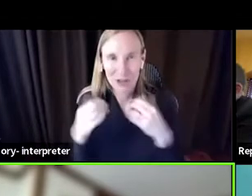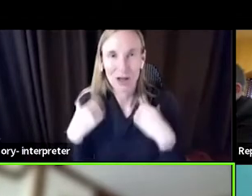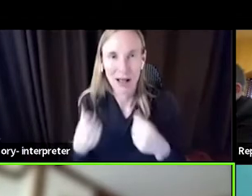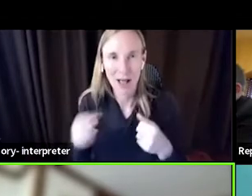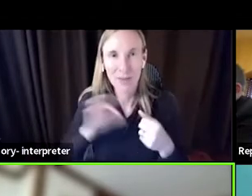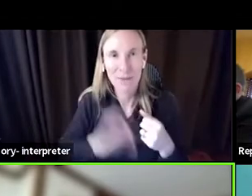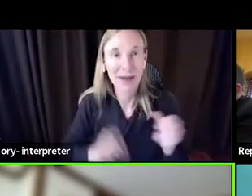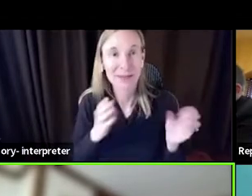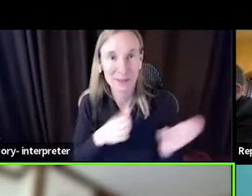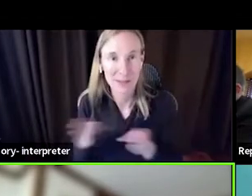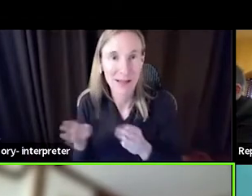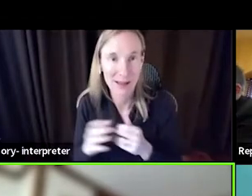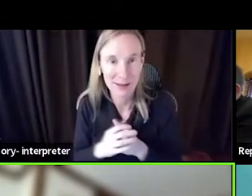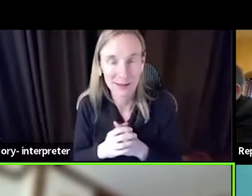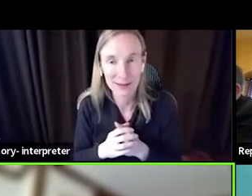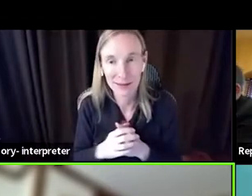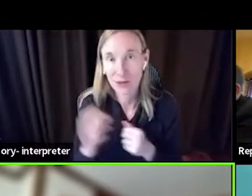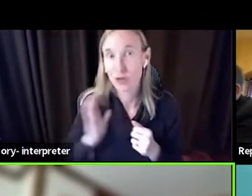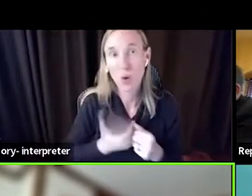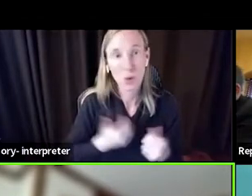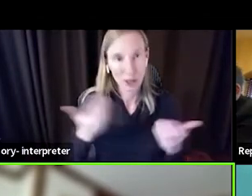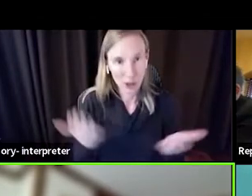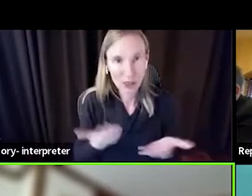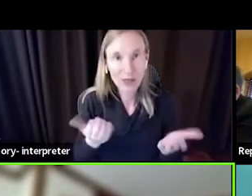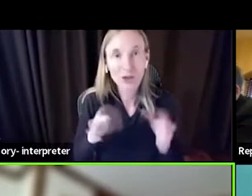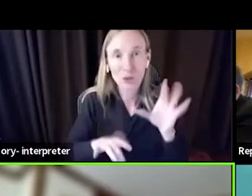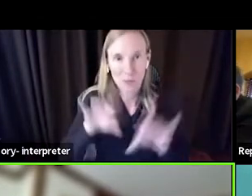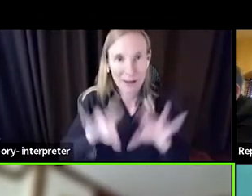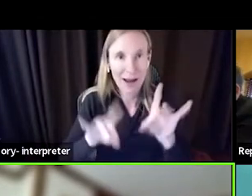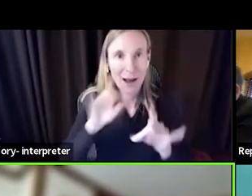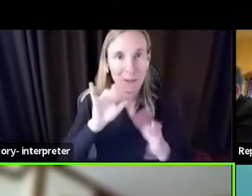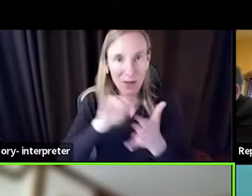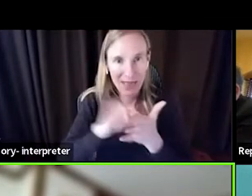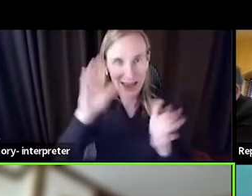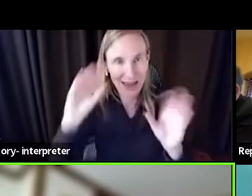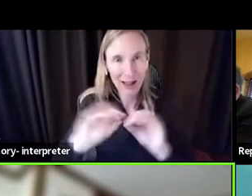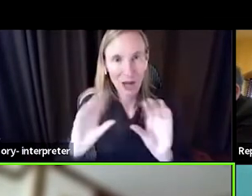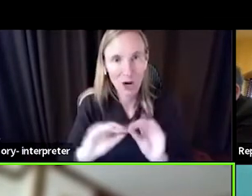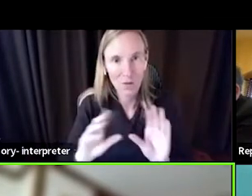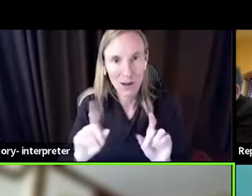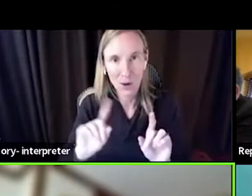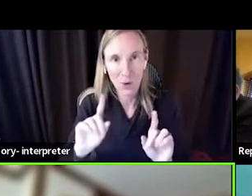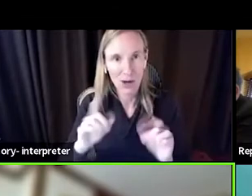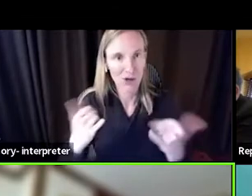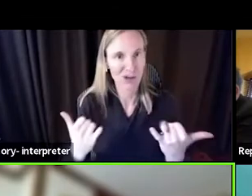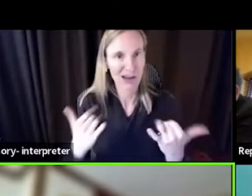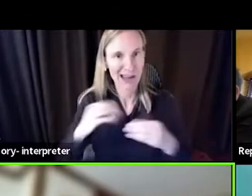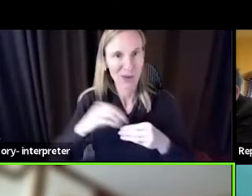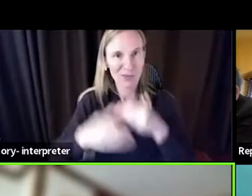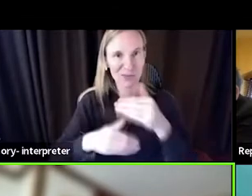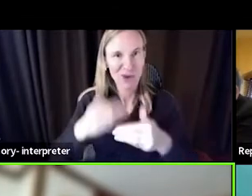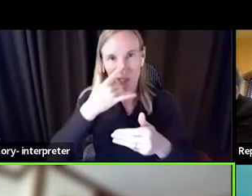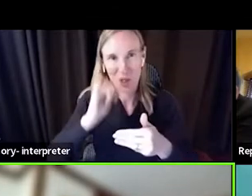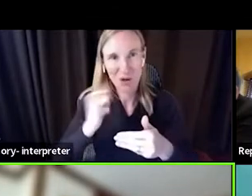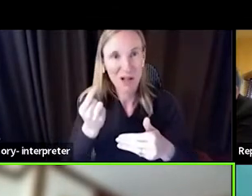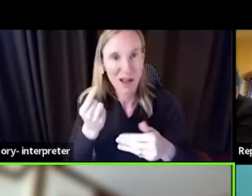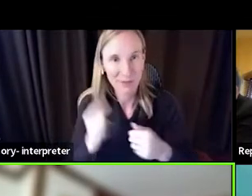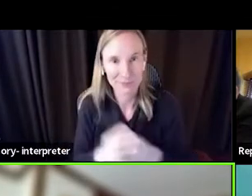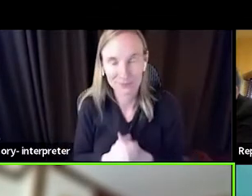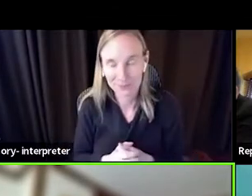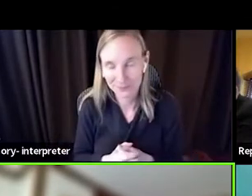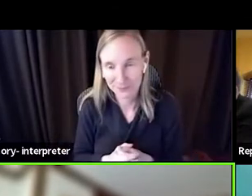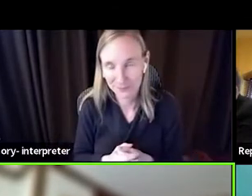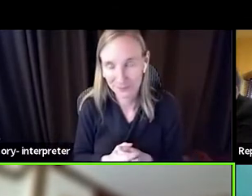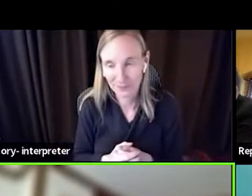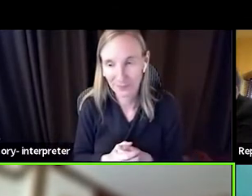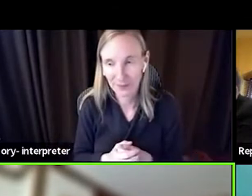plan. So we're here to kind of pick up on that and clarify where we are in the process. We thought it would be